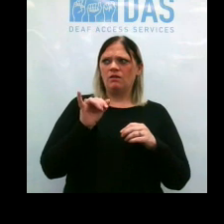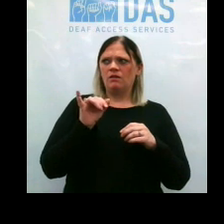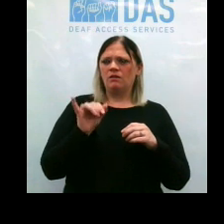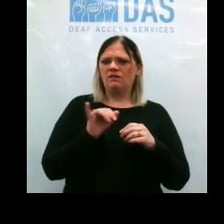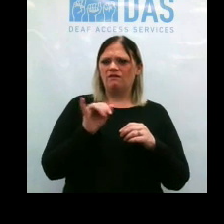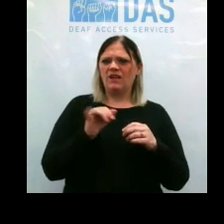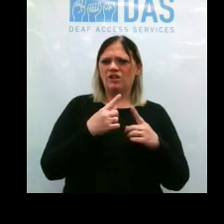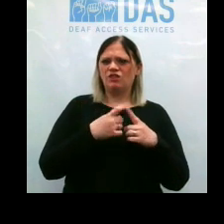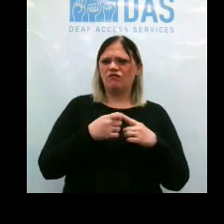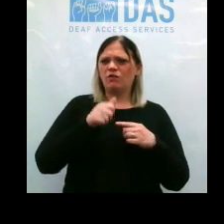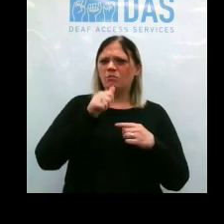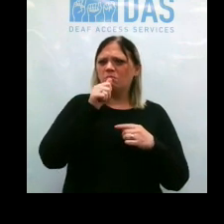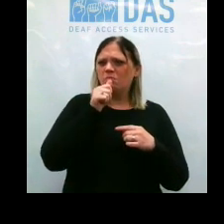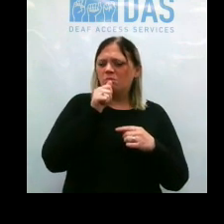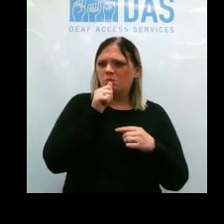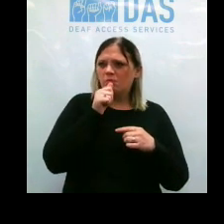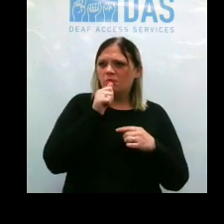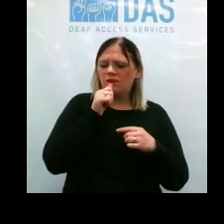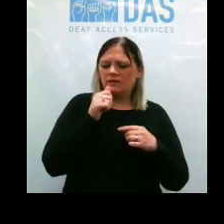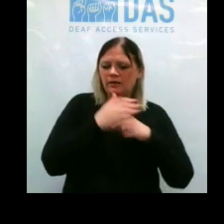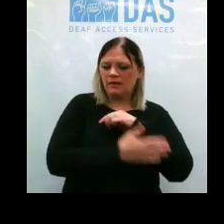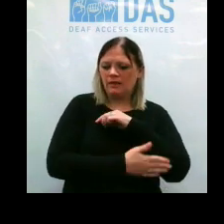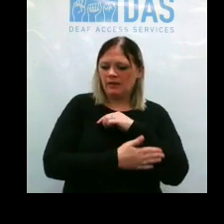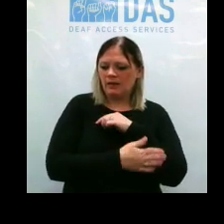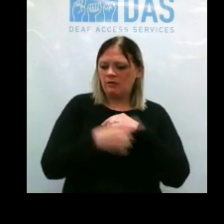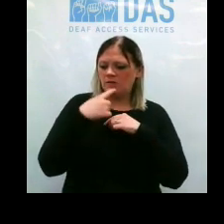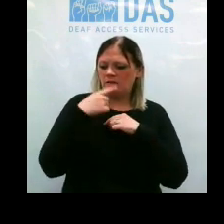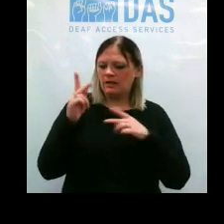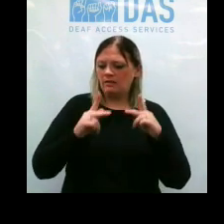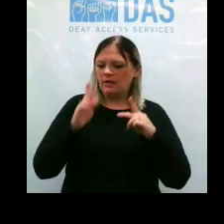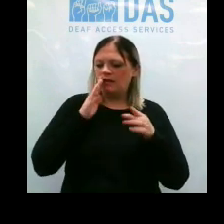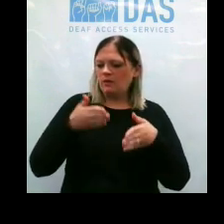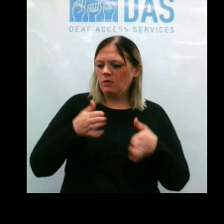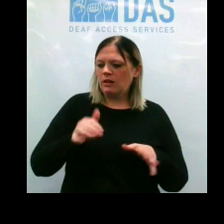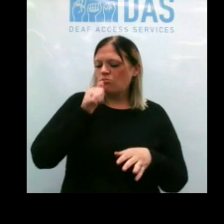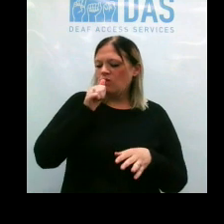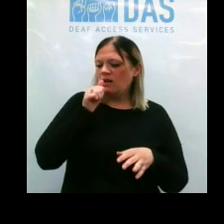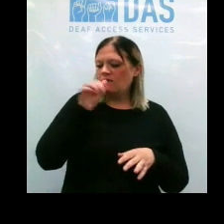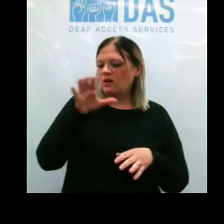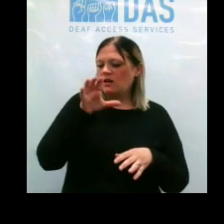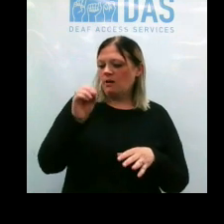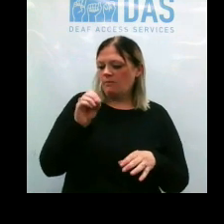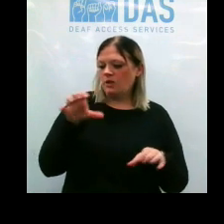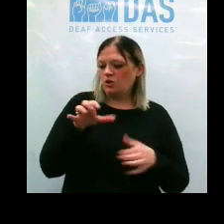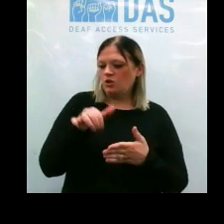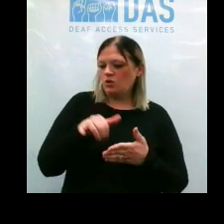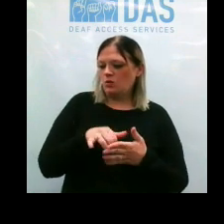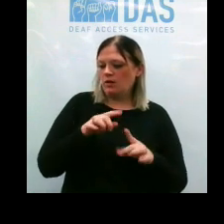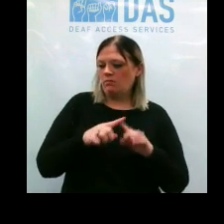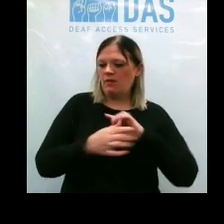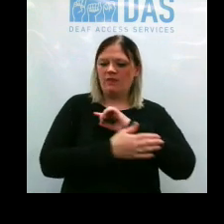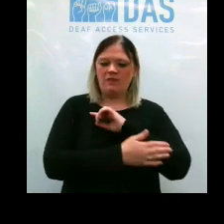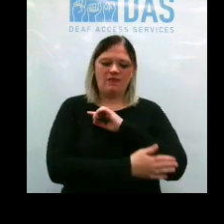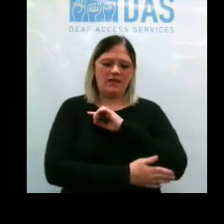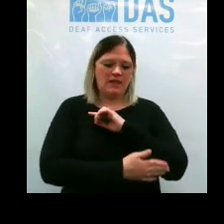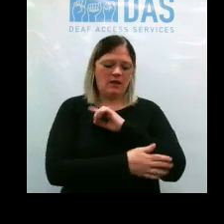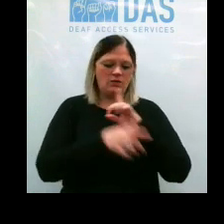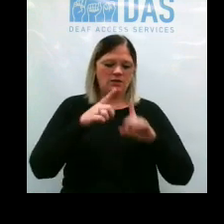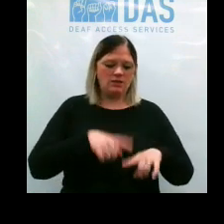The county is telling people that they'll allow these private companies to do it, but the county has